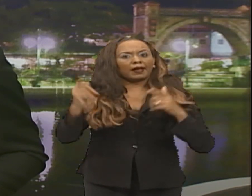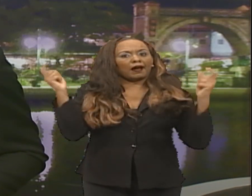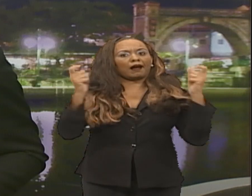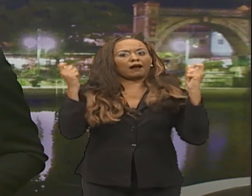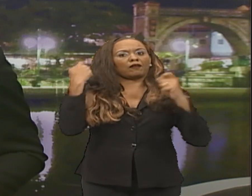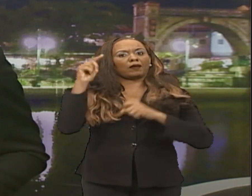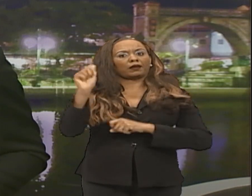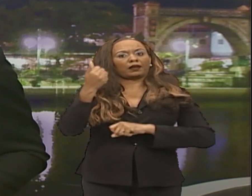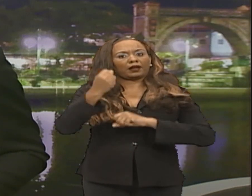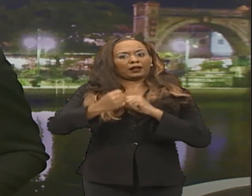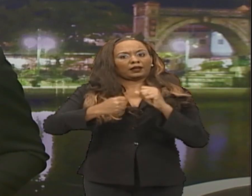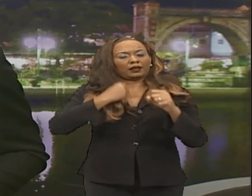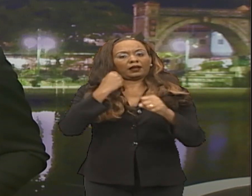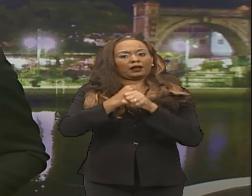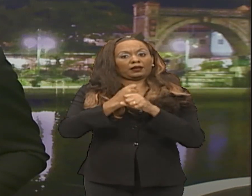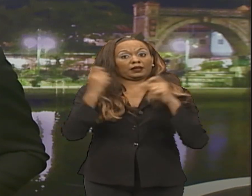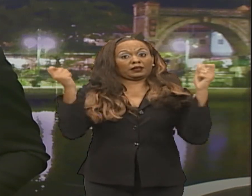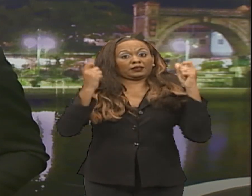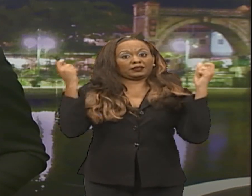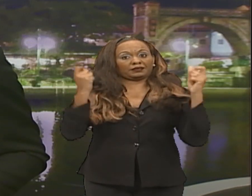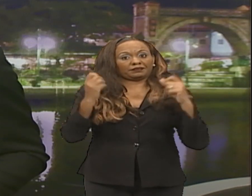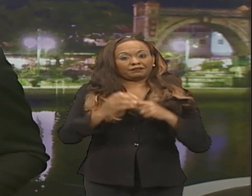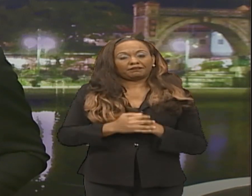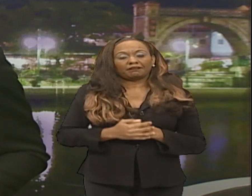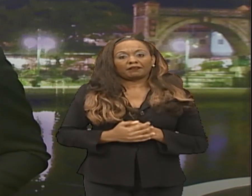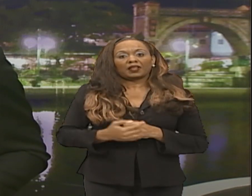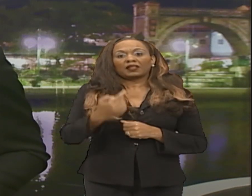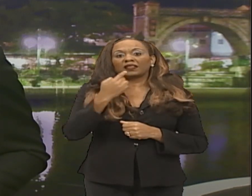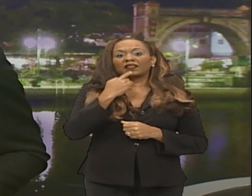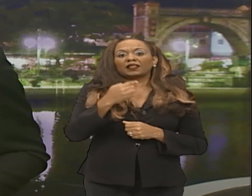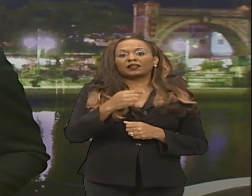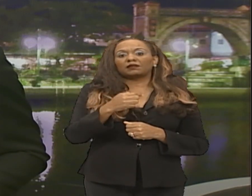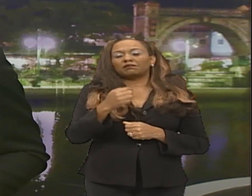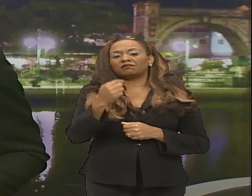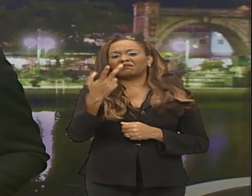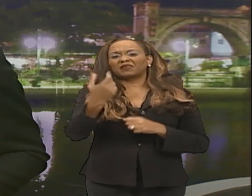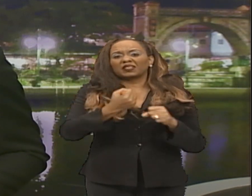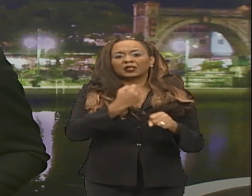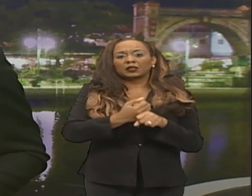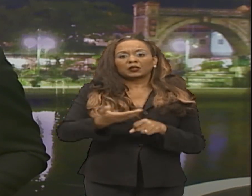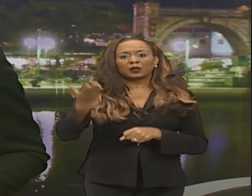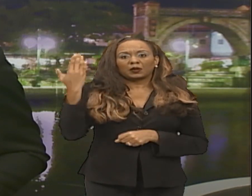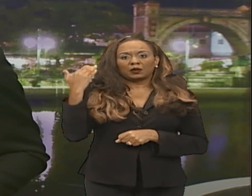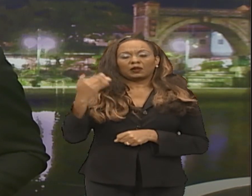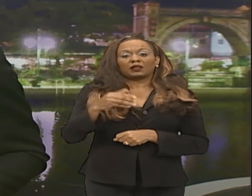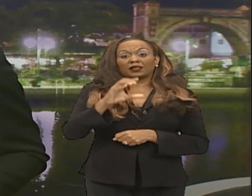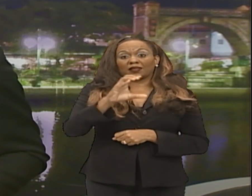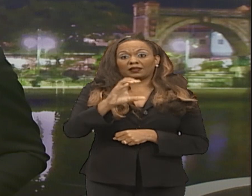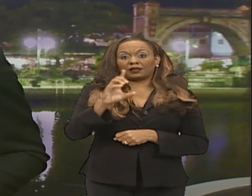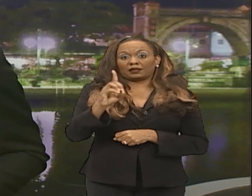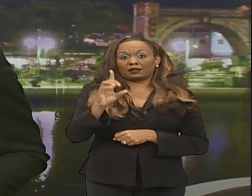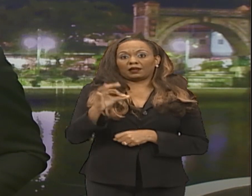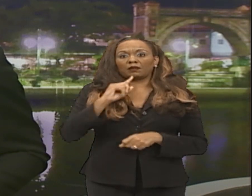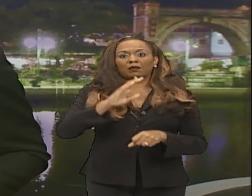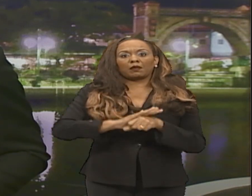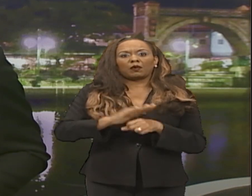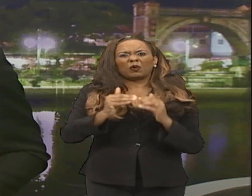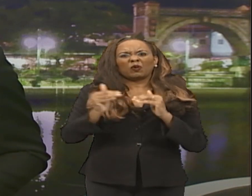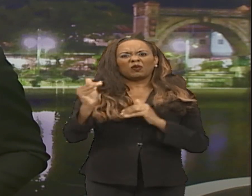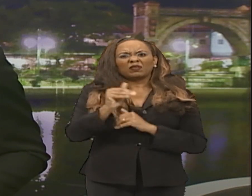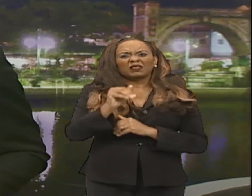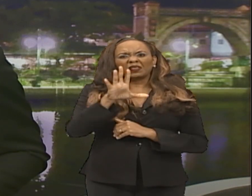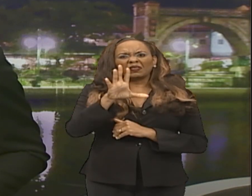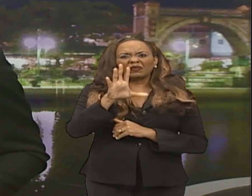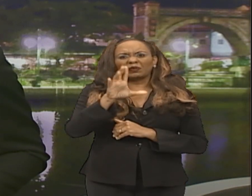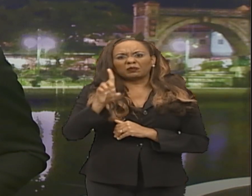10th anniversary. He says at the end of 2015, the CDF committed to over $51 million in funding through